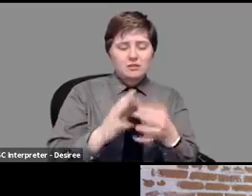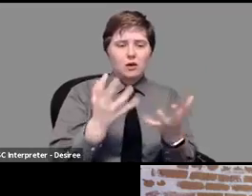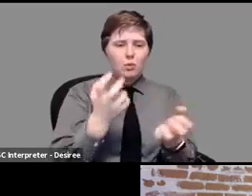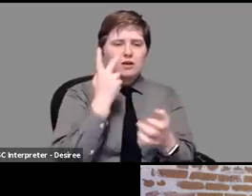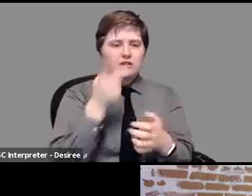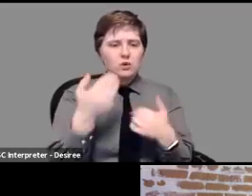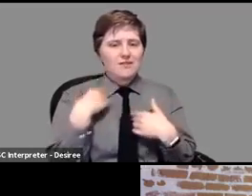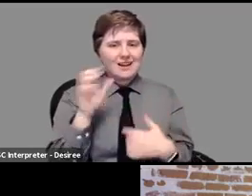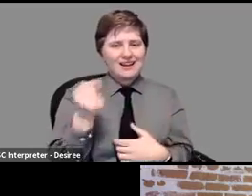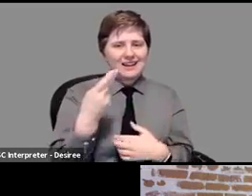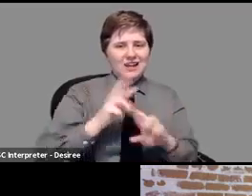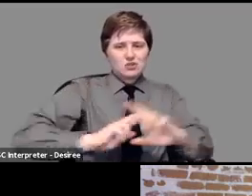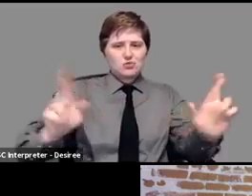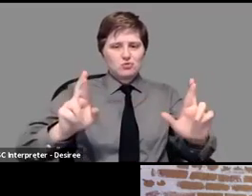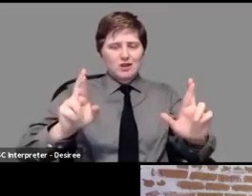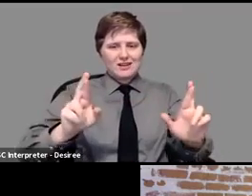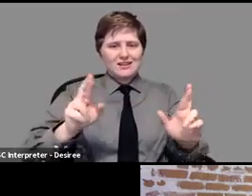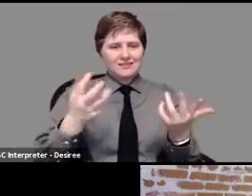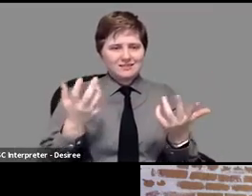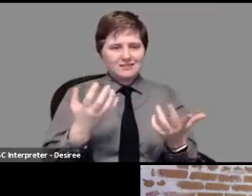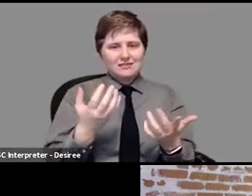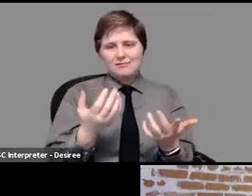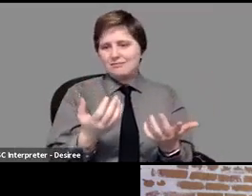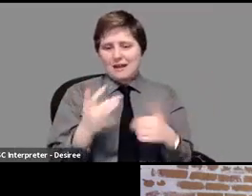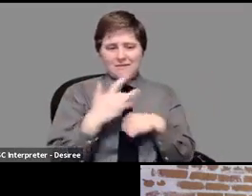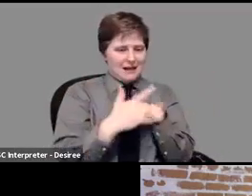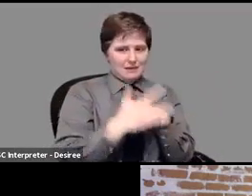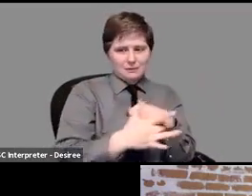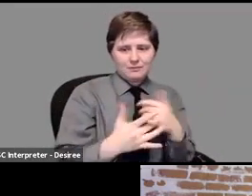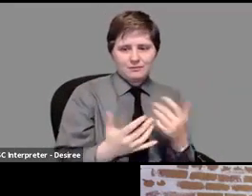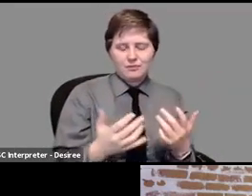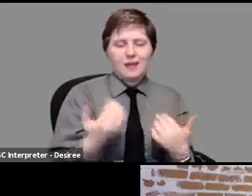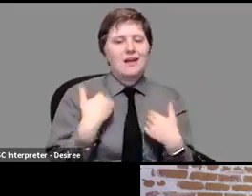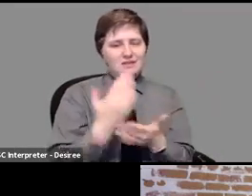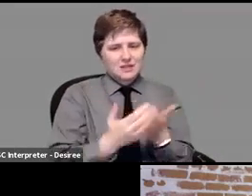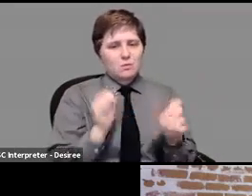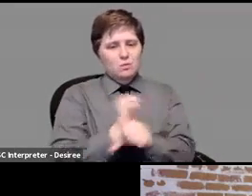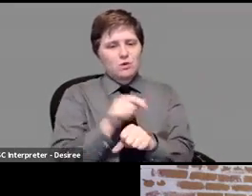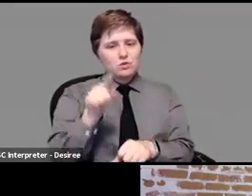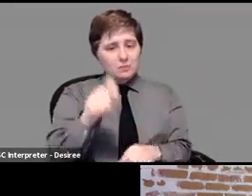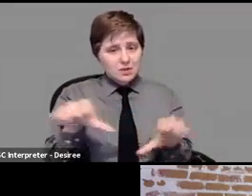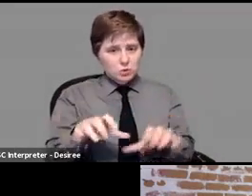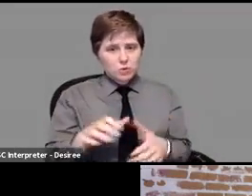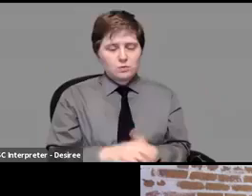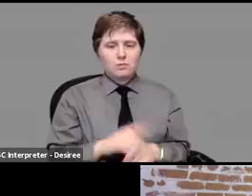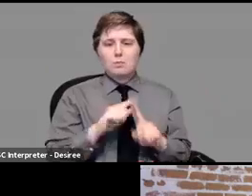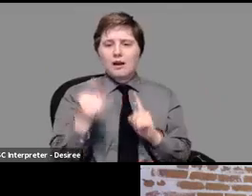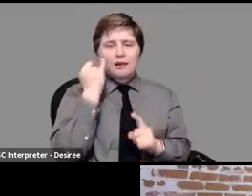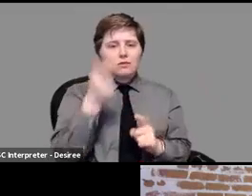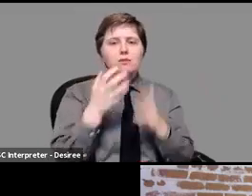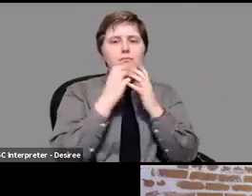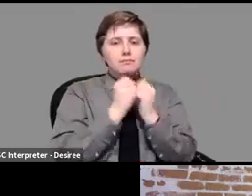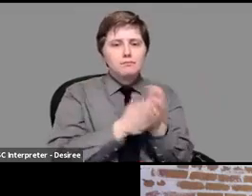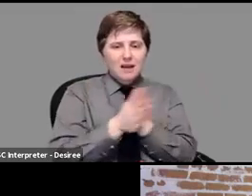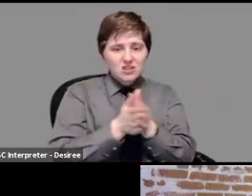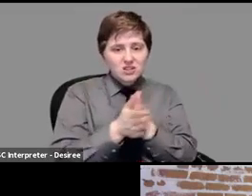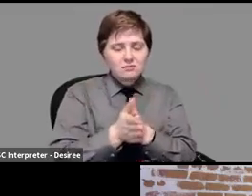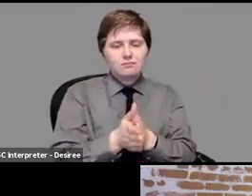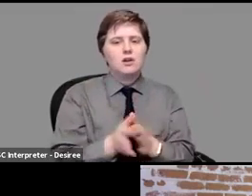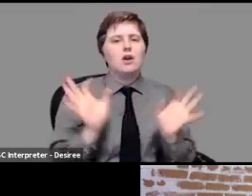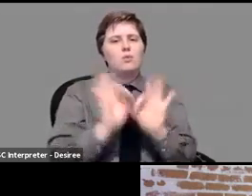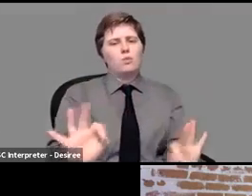that you have cash on hand, to Jeffrey's point. So there's definitely going to be some legwork that you have to do. But if you're passionate about your business, it's